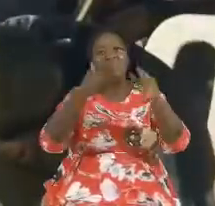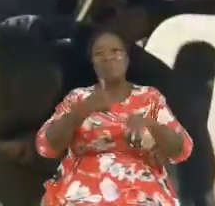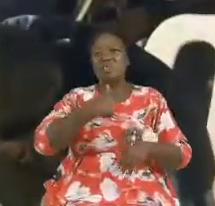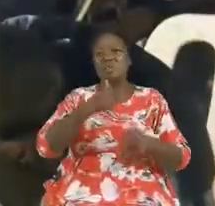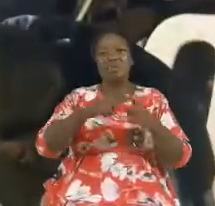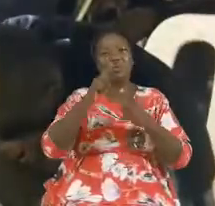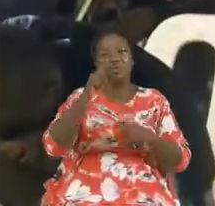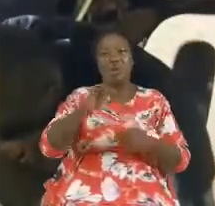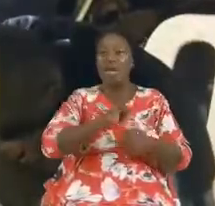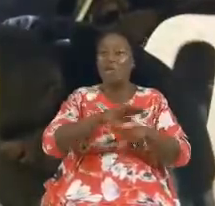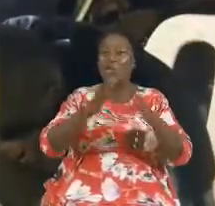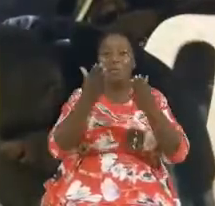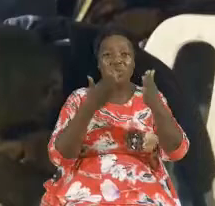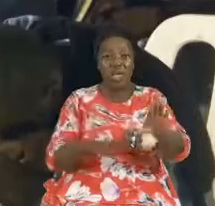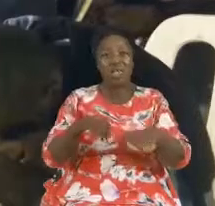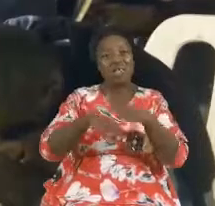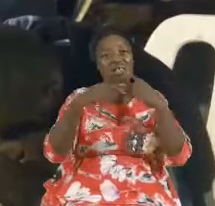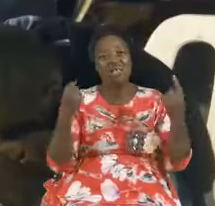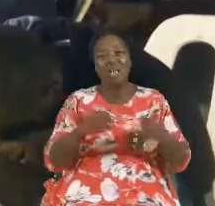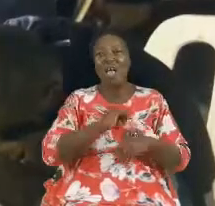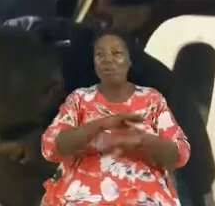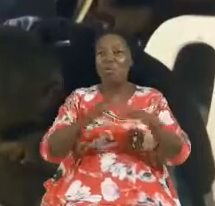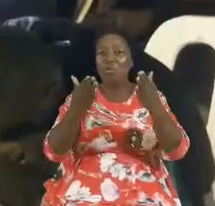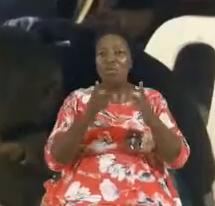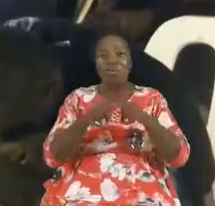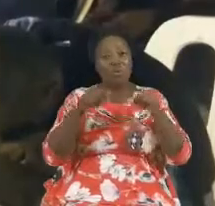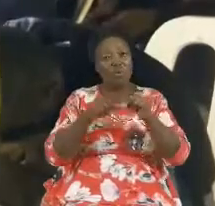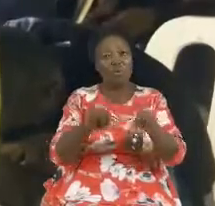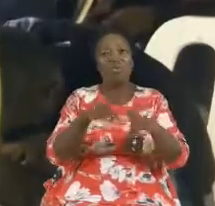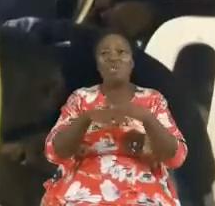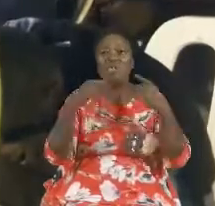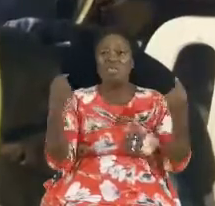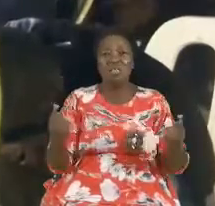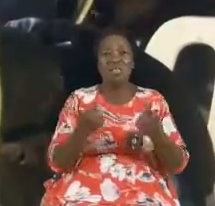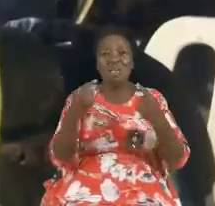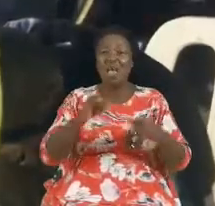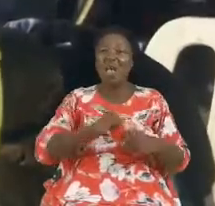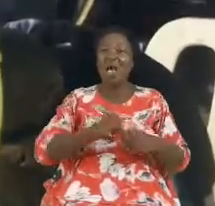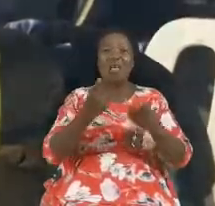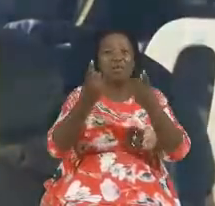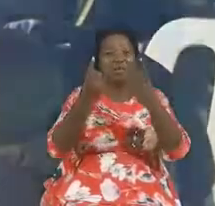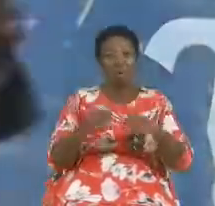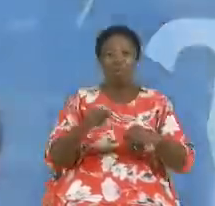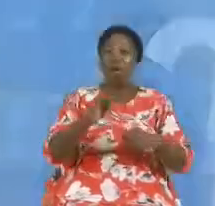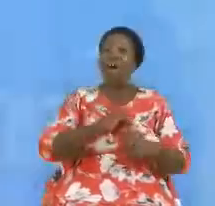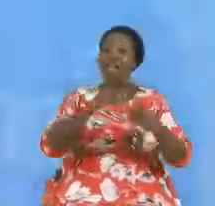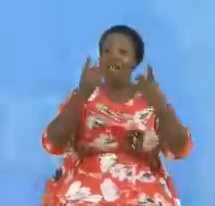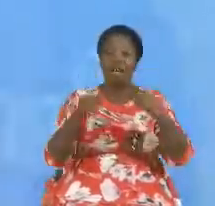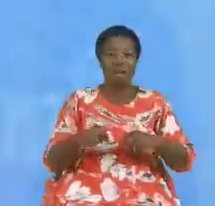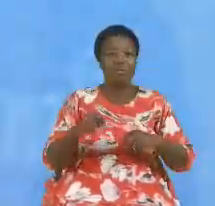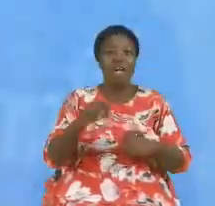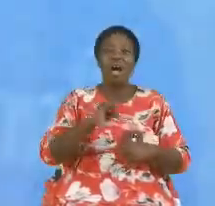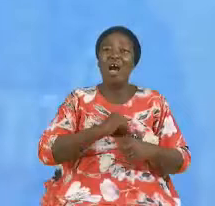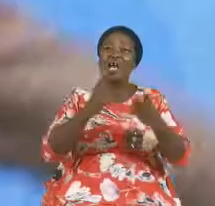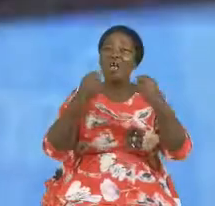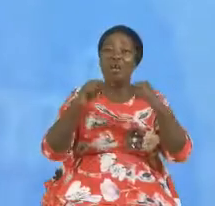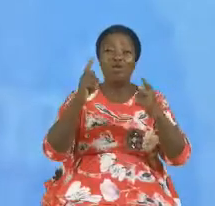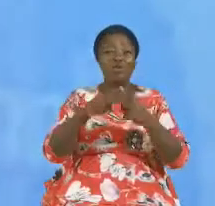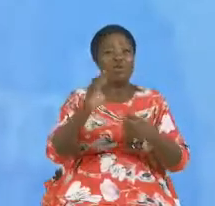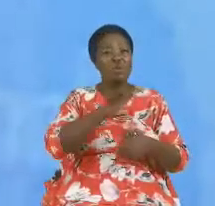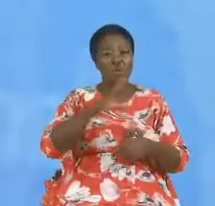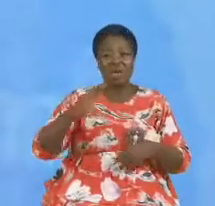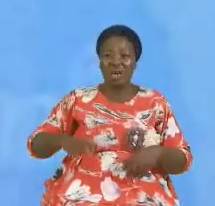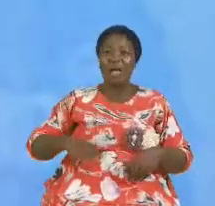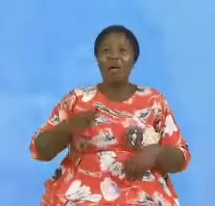I surrender myself to you. I don't want to perish in sin. I don't want to continue in sin.